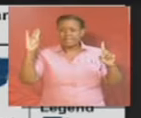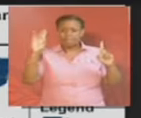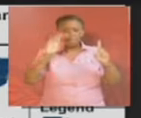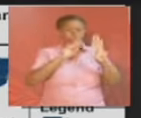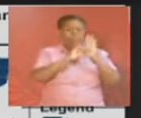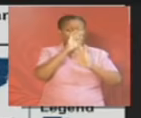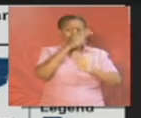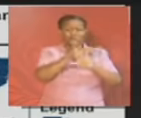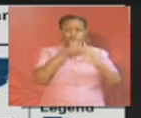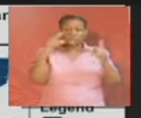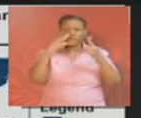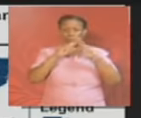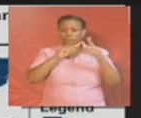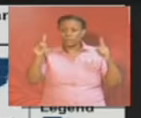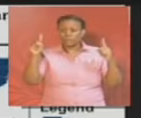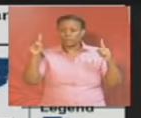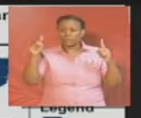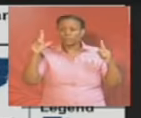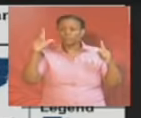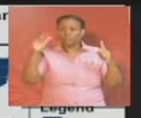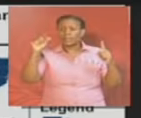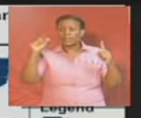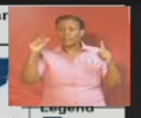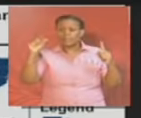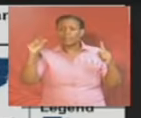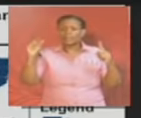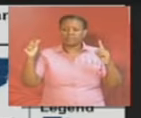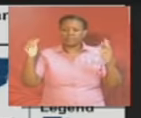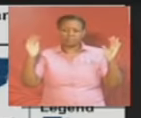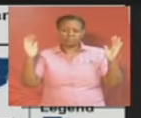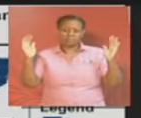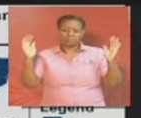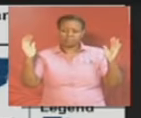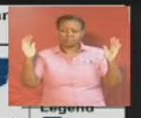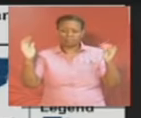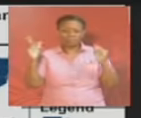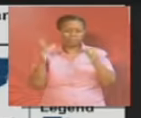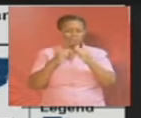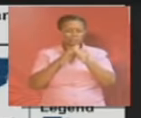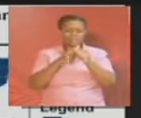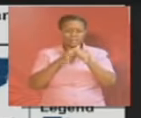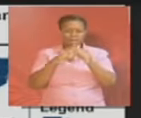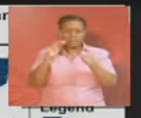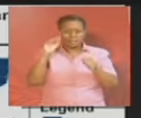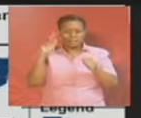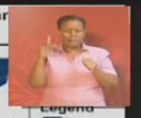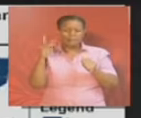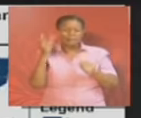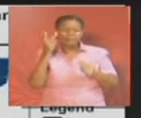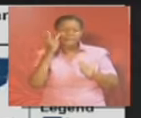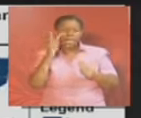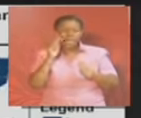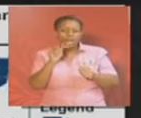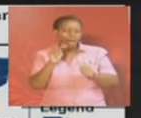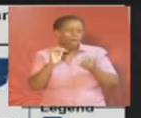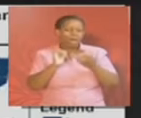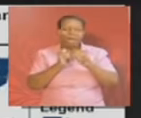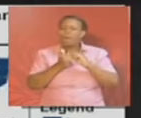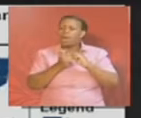look at this to compare it to the other map, which we get on the other slide, looking at the spread of cases during epidemiological weeks 12 and